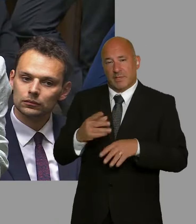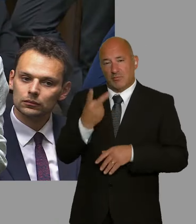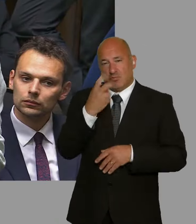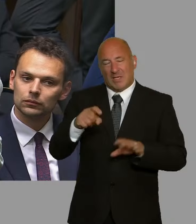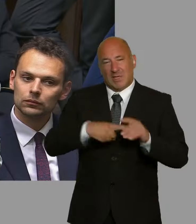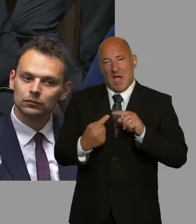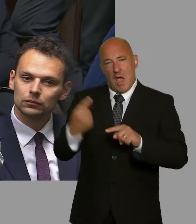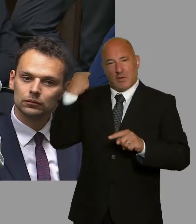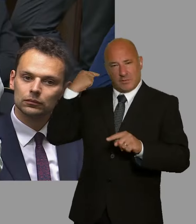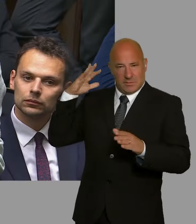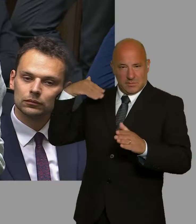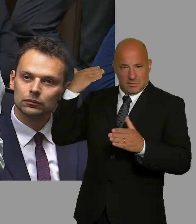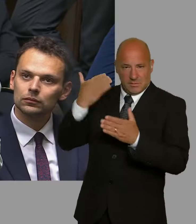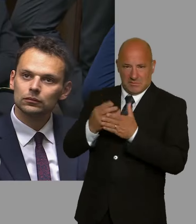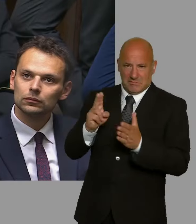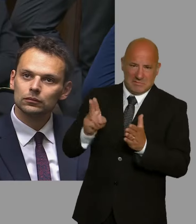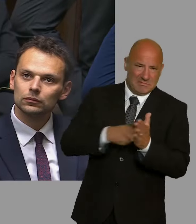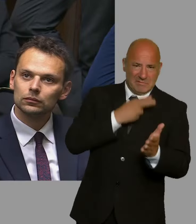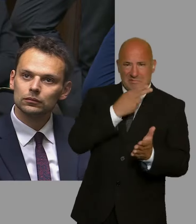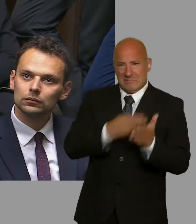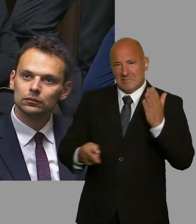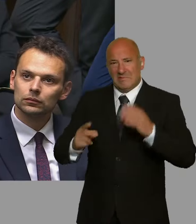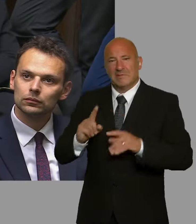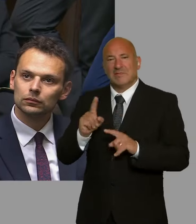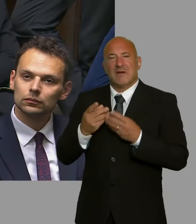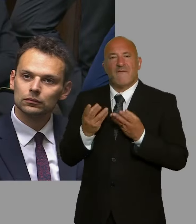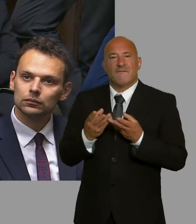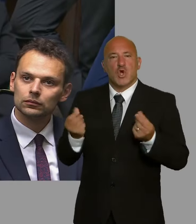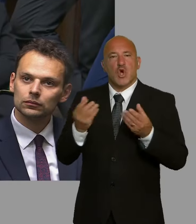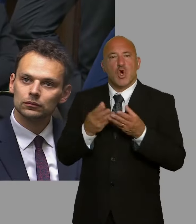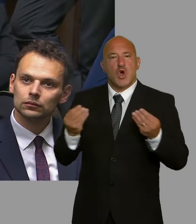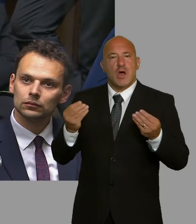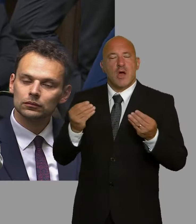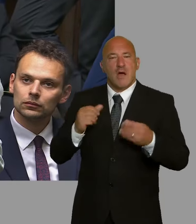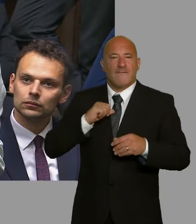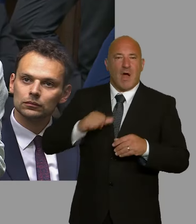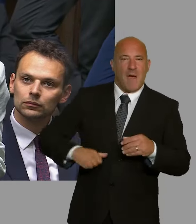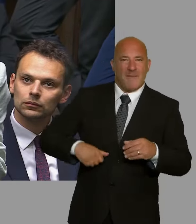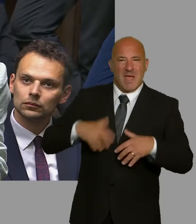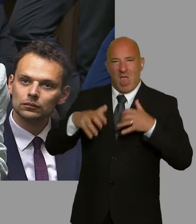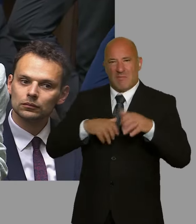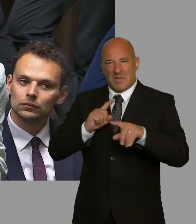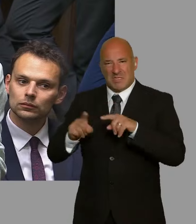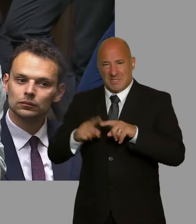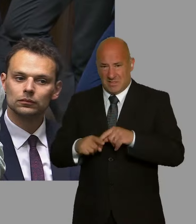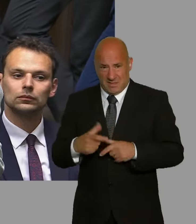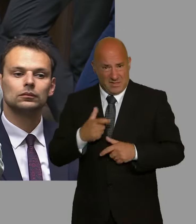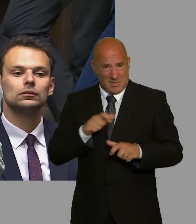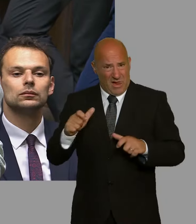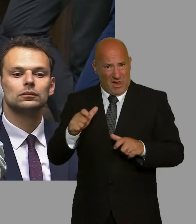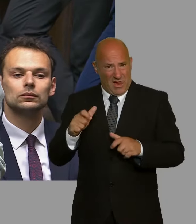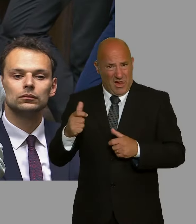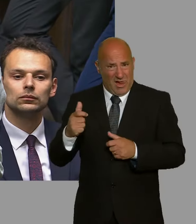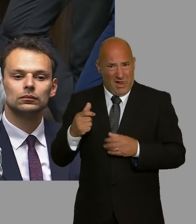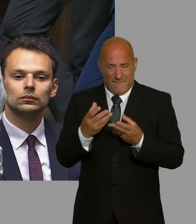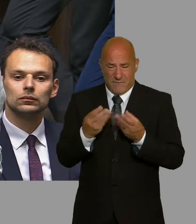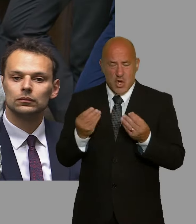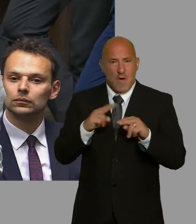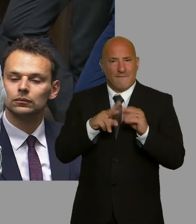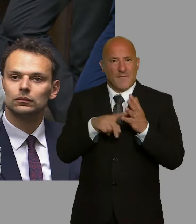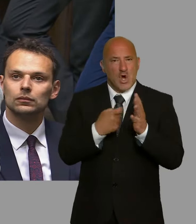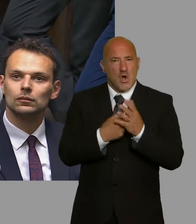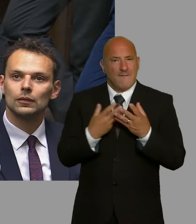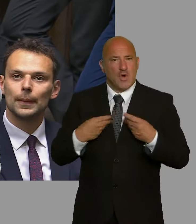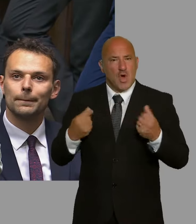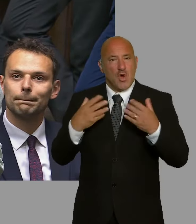for a fur-free Britain. My private member's bill would do exactly that. So does my right honourable friend agree it's time to close the loopholes, ban the import